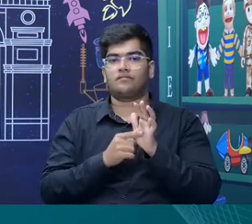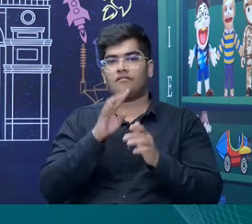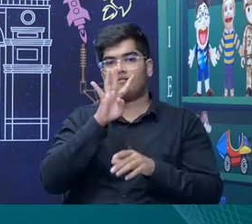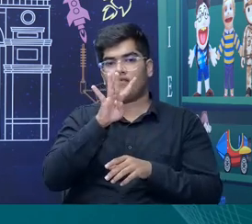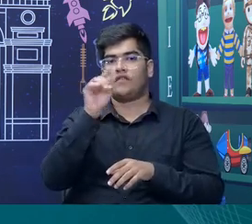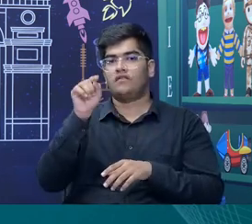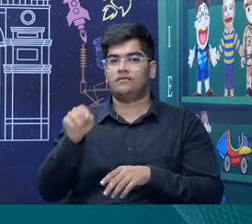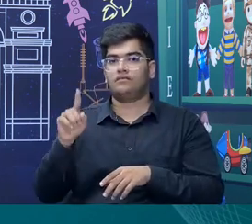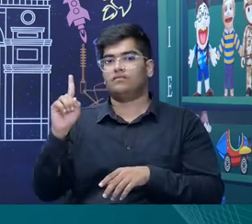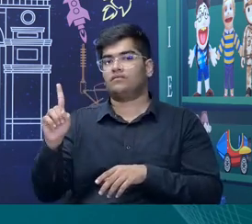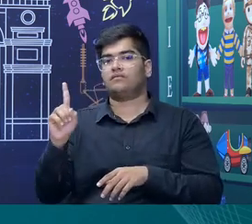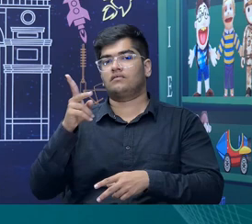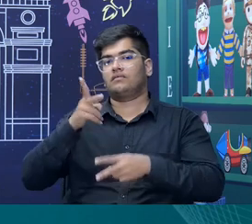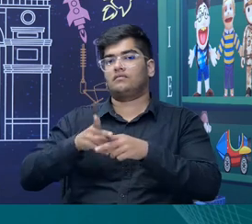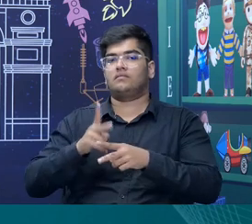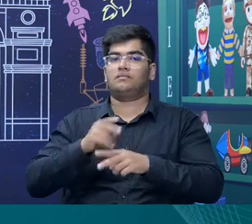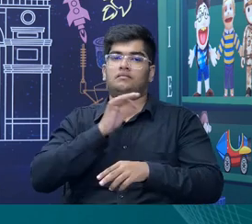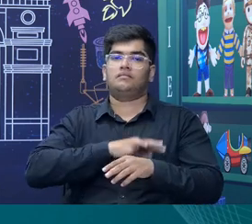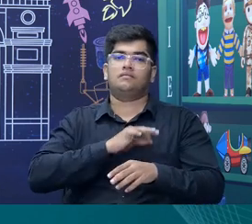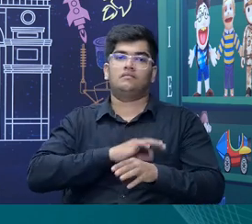4 is to 1.